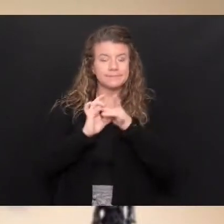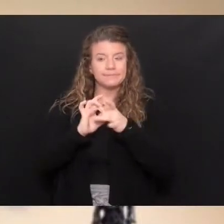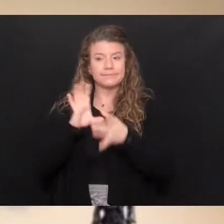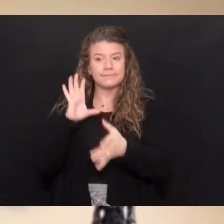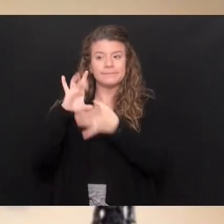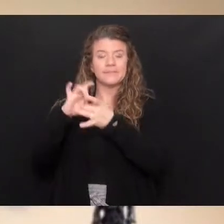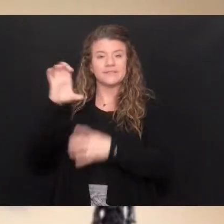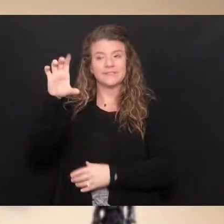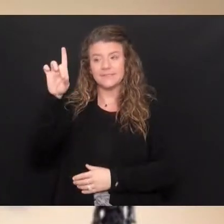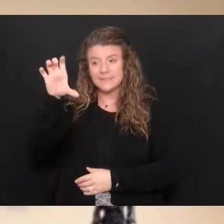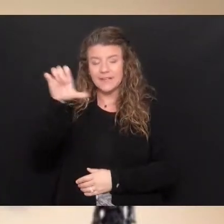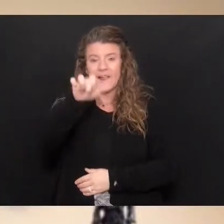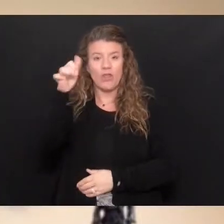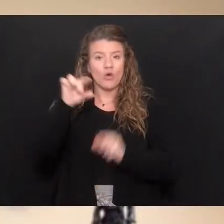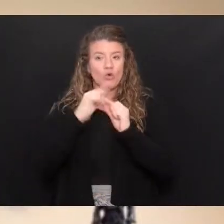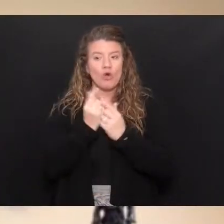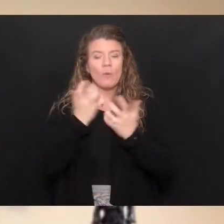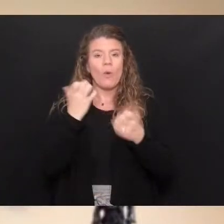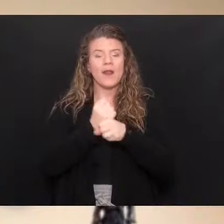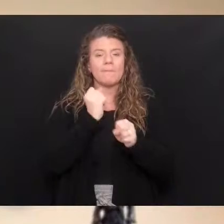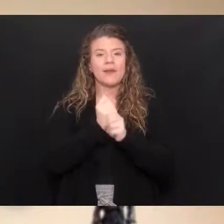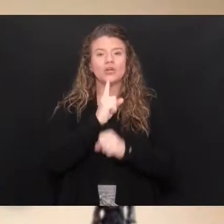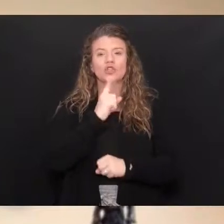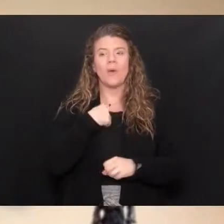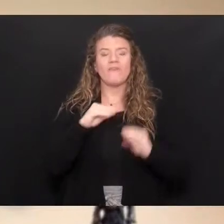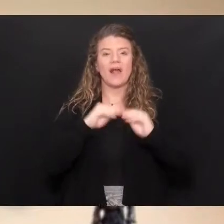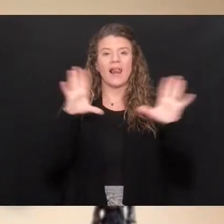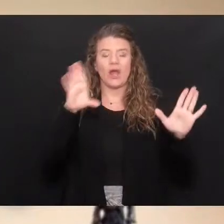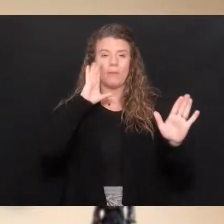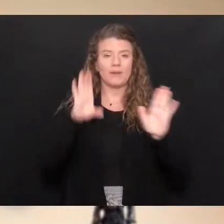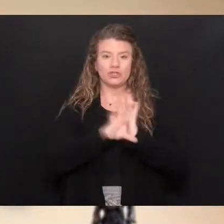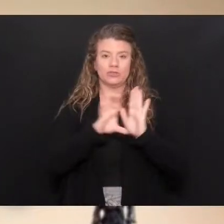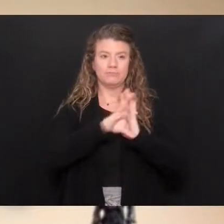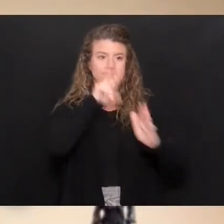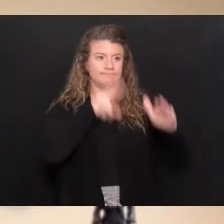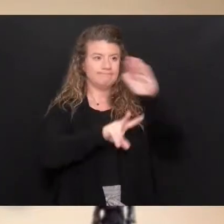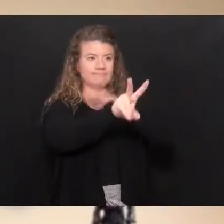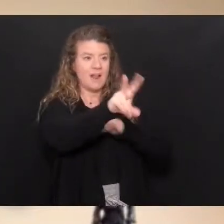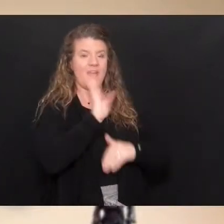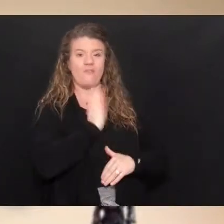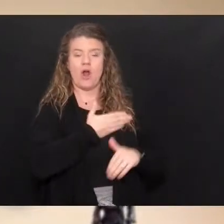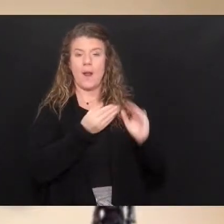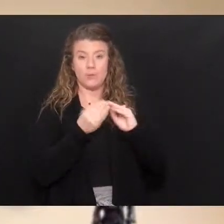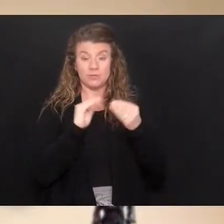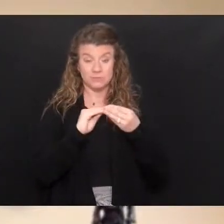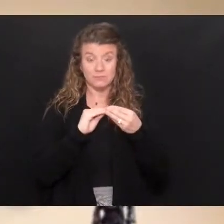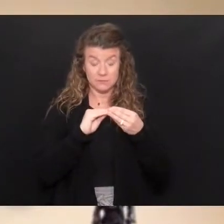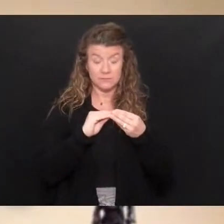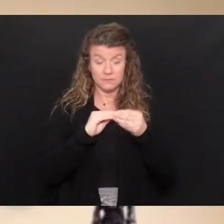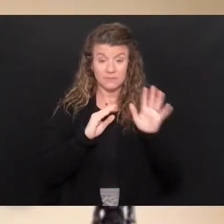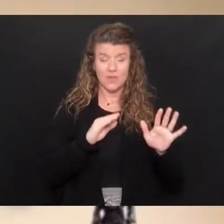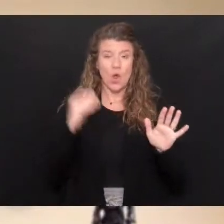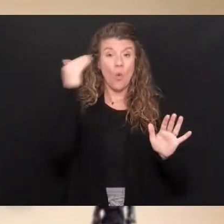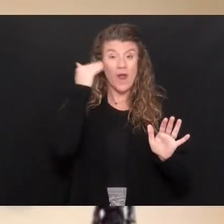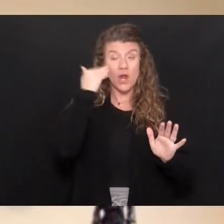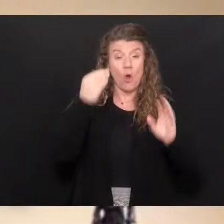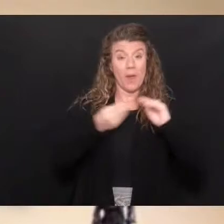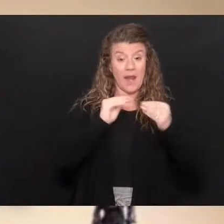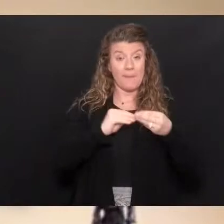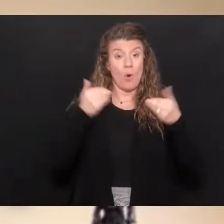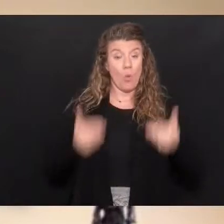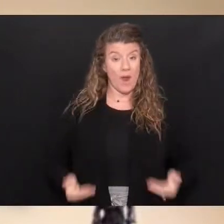and others to get an absolute clear picture of where we are with the numbers. We knew that the numbers that we